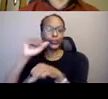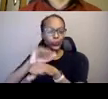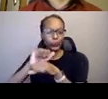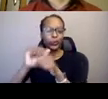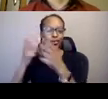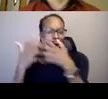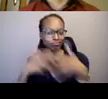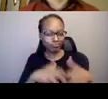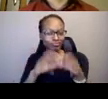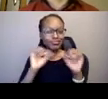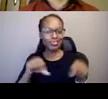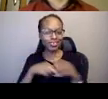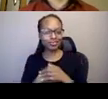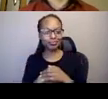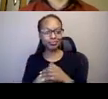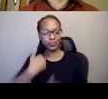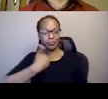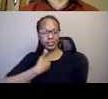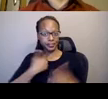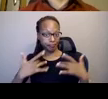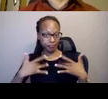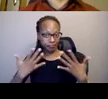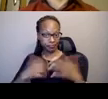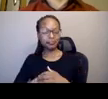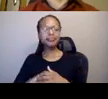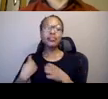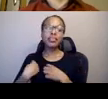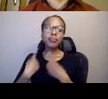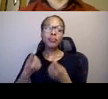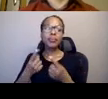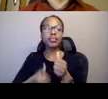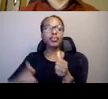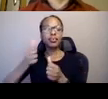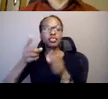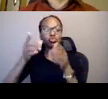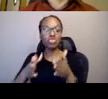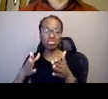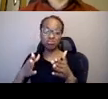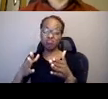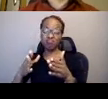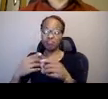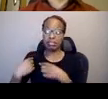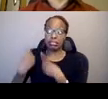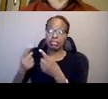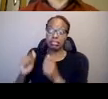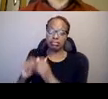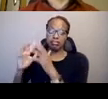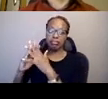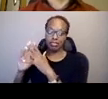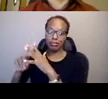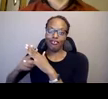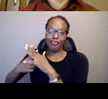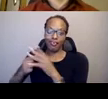About myself, I have been the executive director since the beginning. But for a very